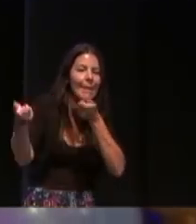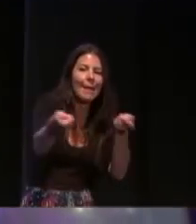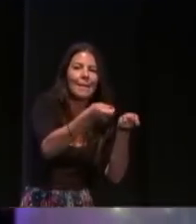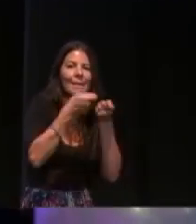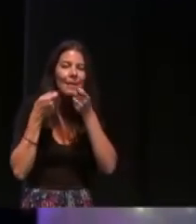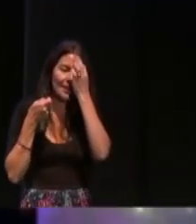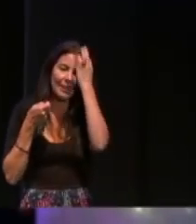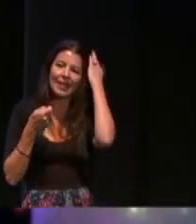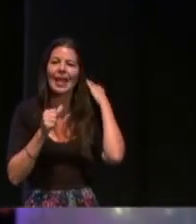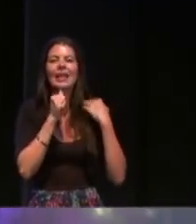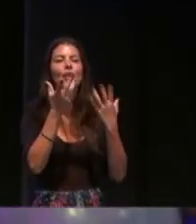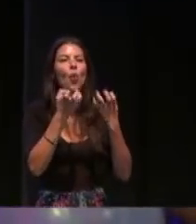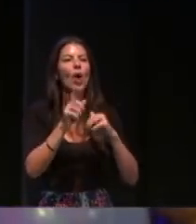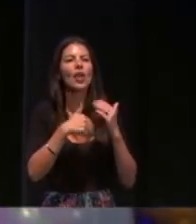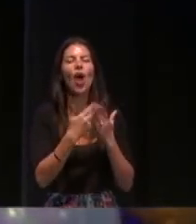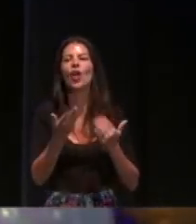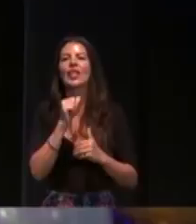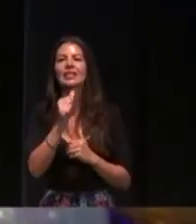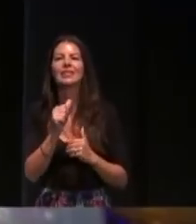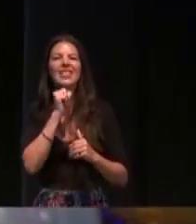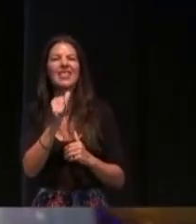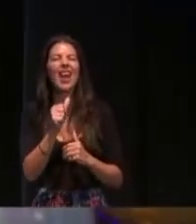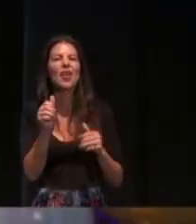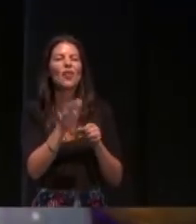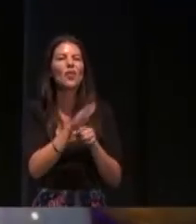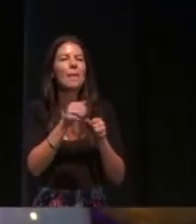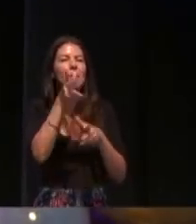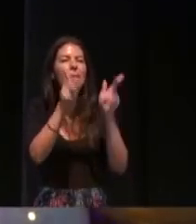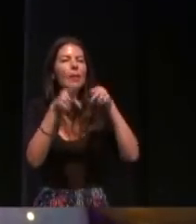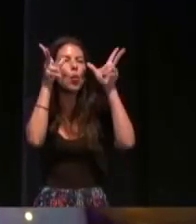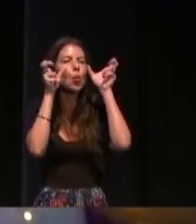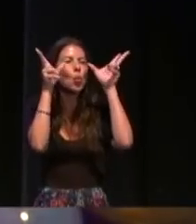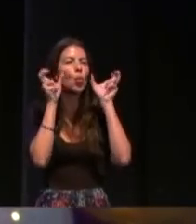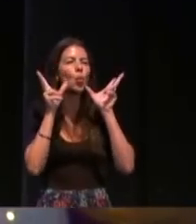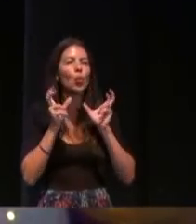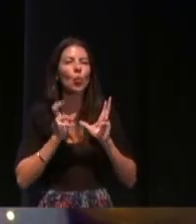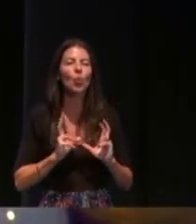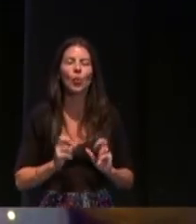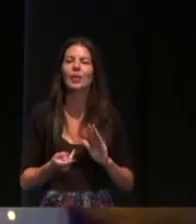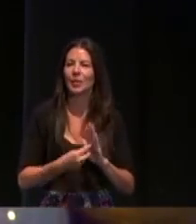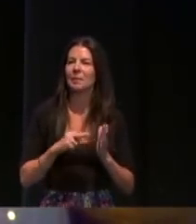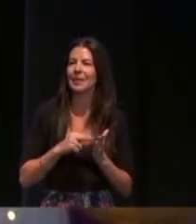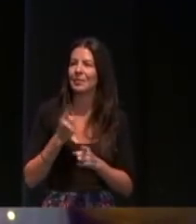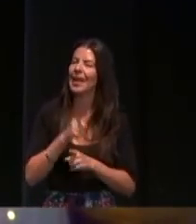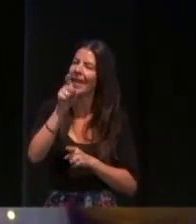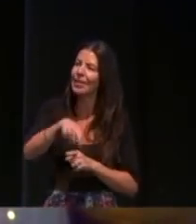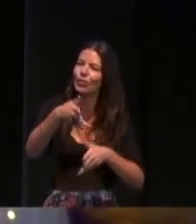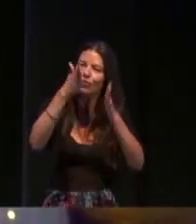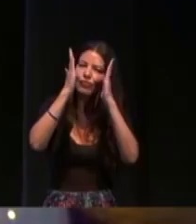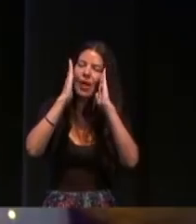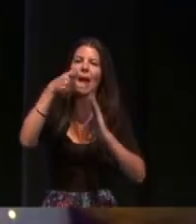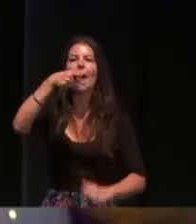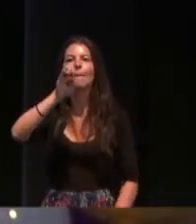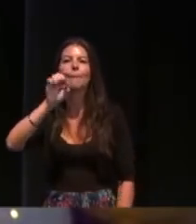And I don't want these pearls to go to swine or unreceptive consciousness. That's what it means. The pearls